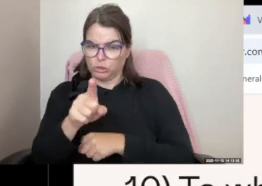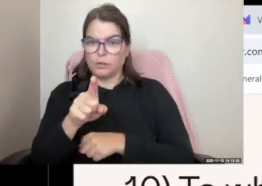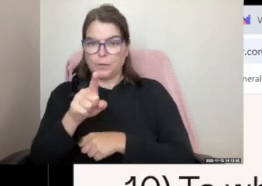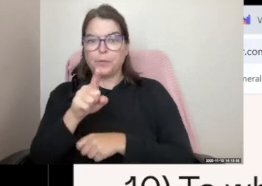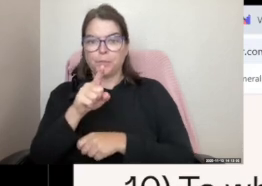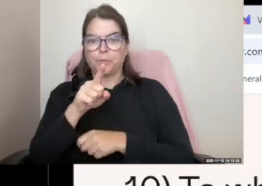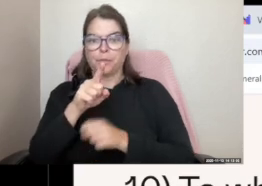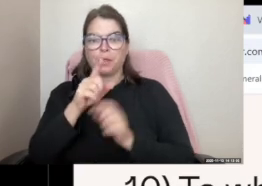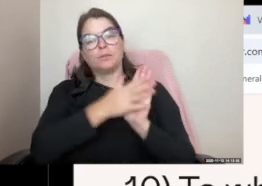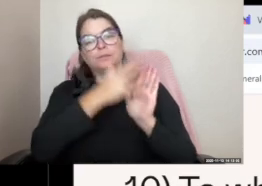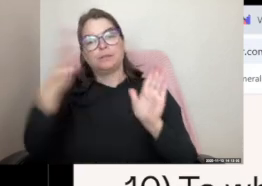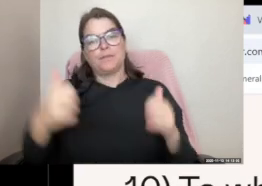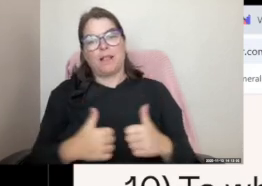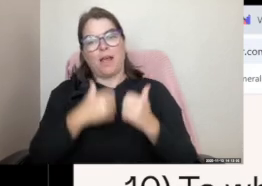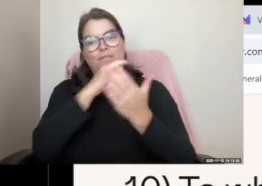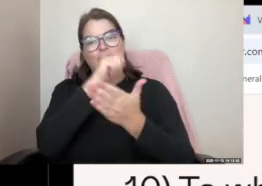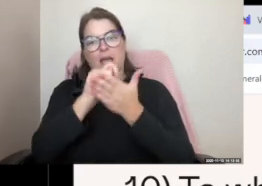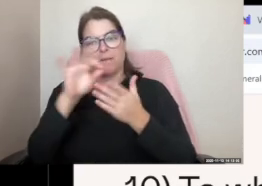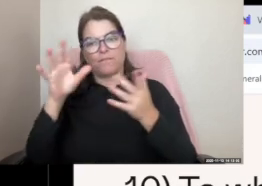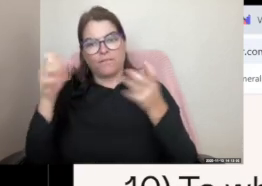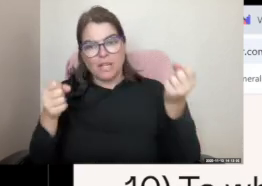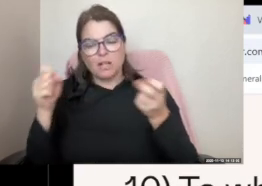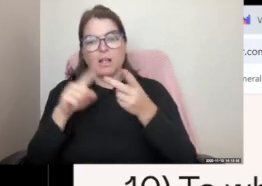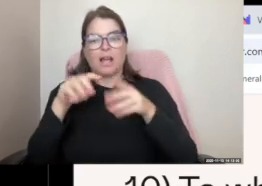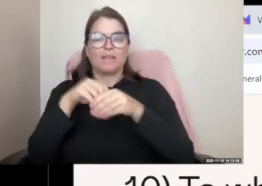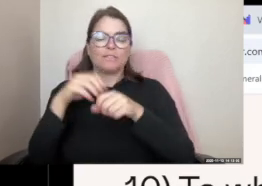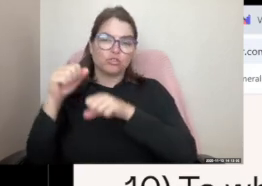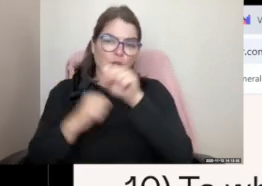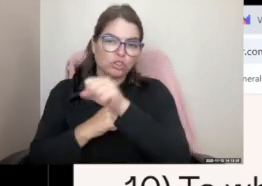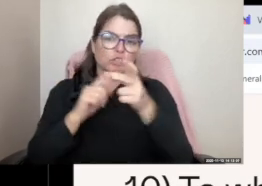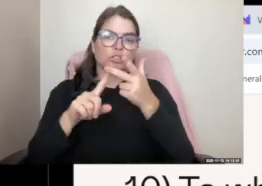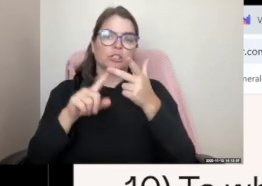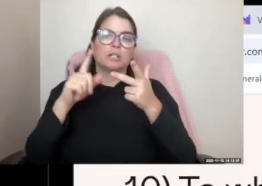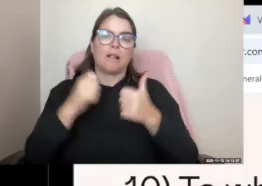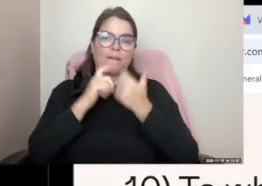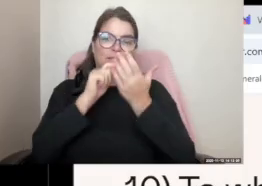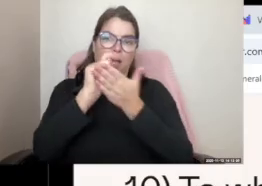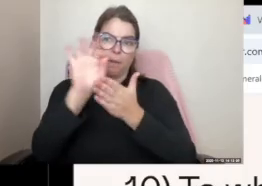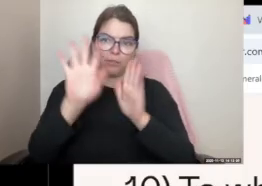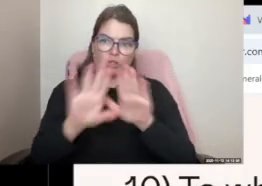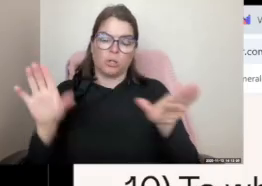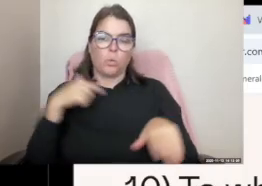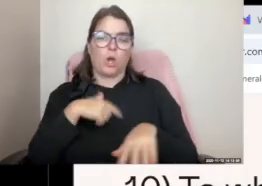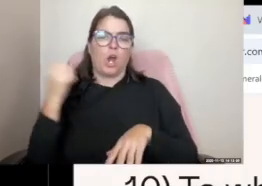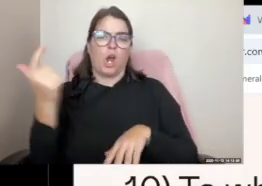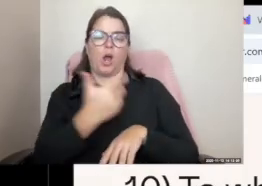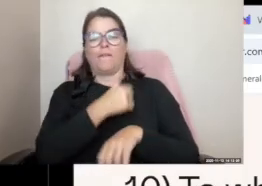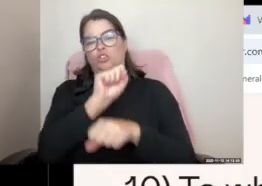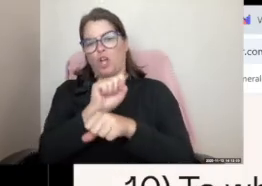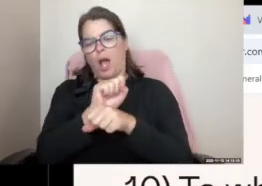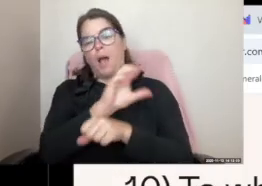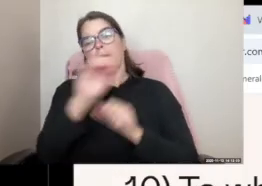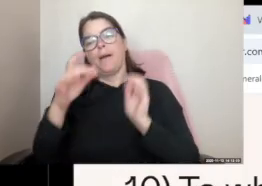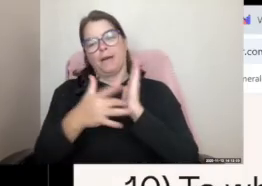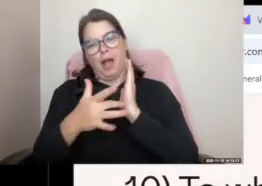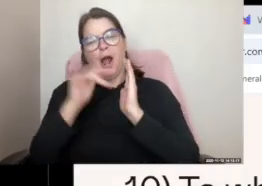have more conversations about how to put these funds in a way where we are doing the good today, but we are also making